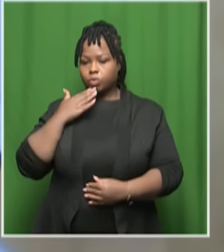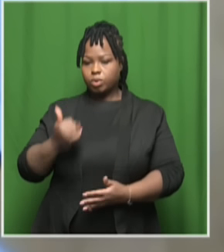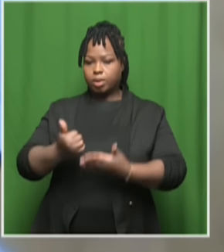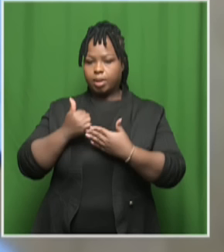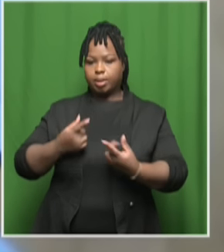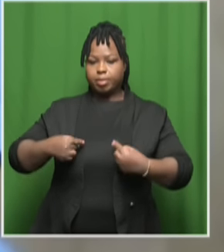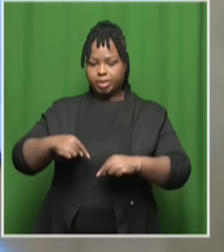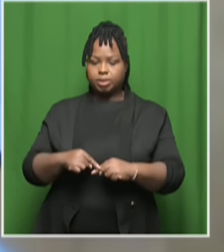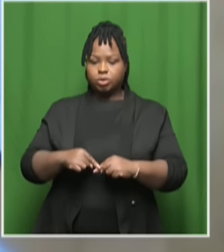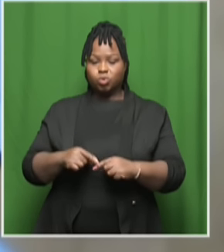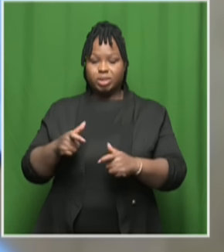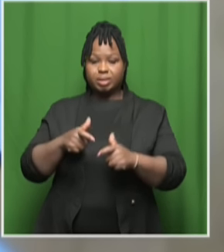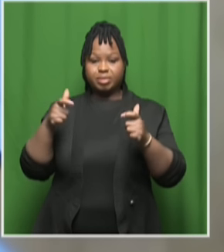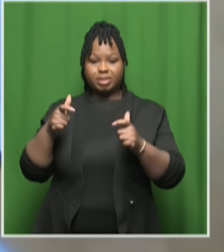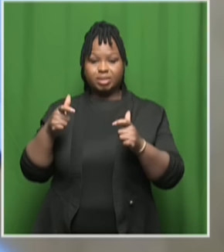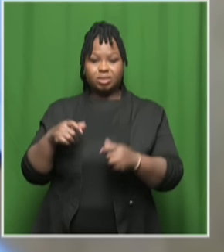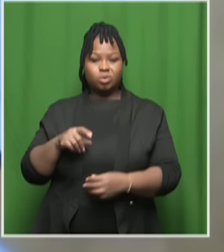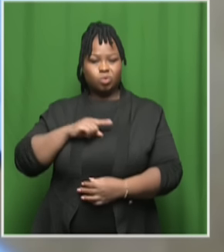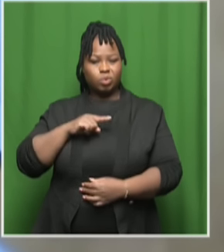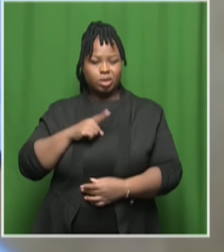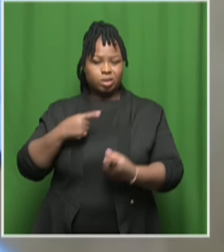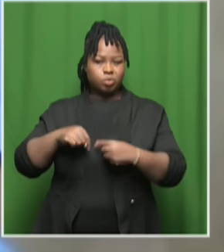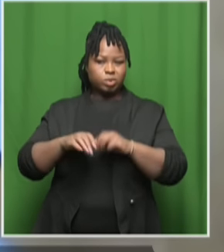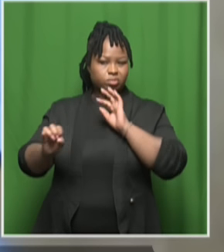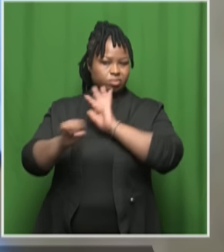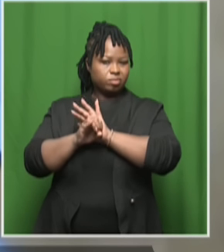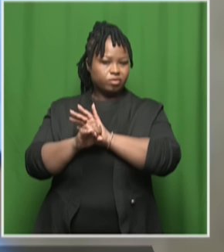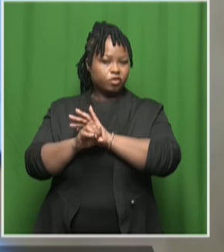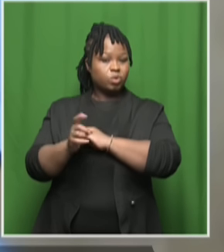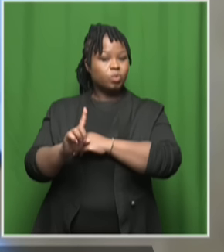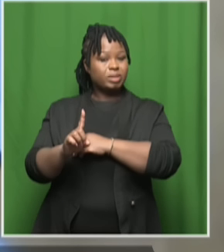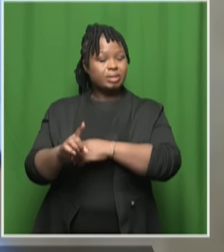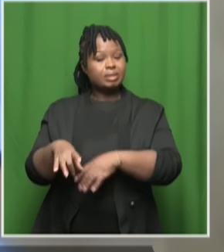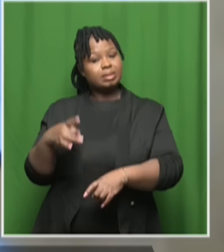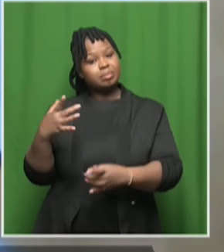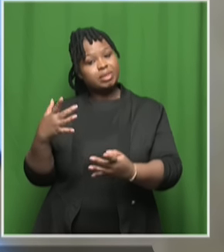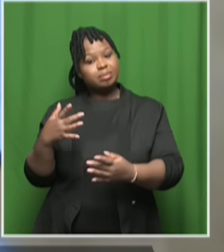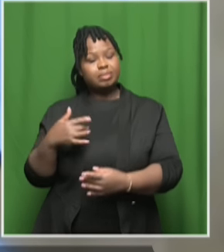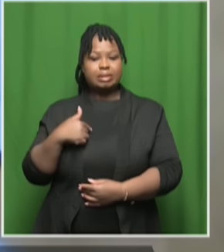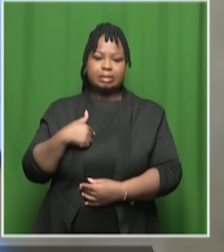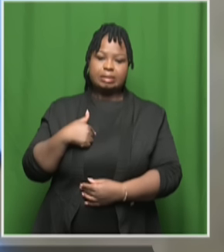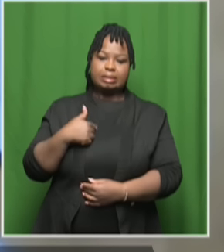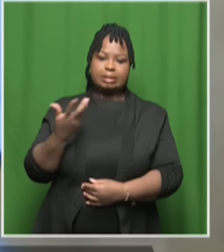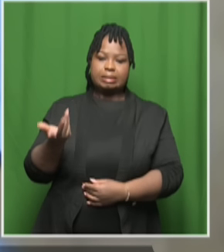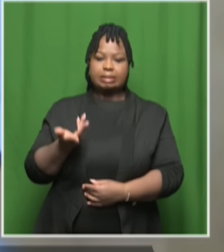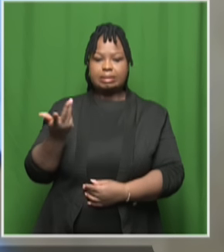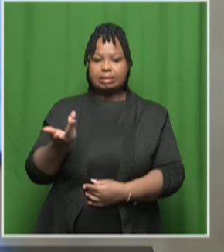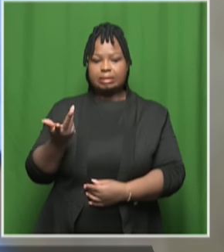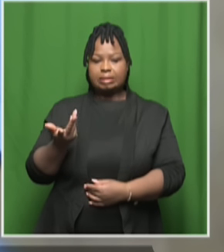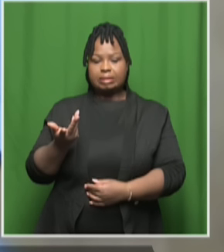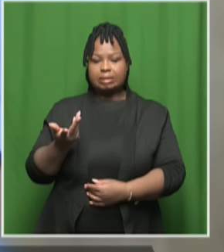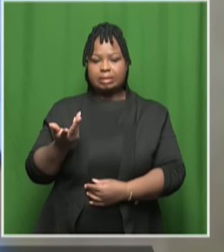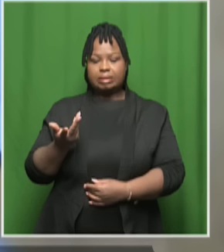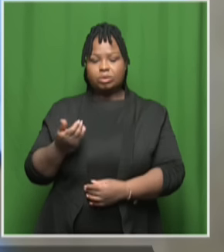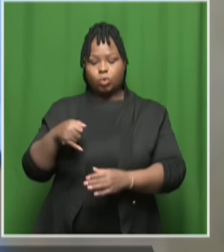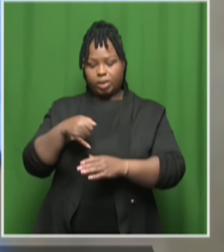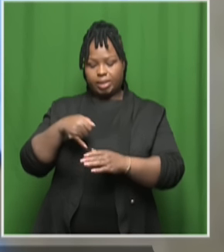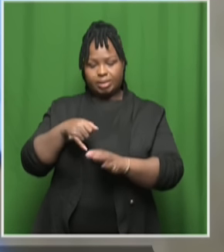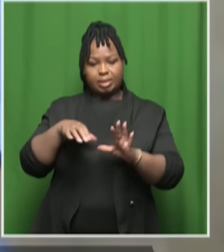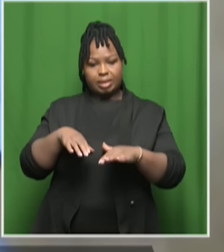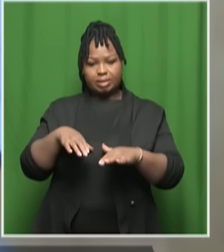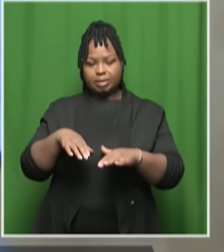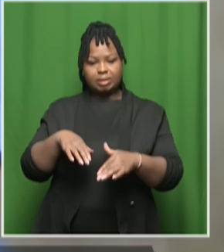us with these major leaks, because what we've picked up is that we sometimes don't have the capacity internally